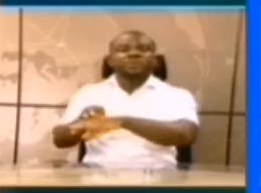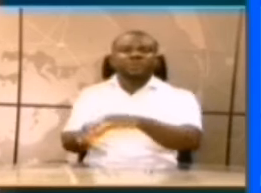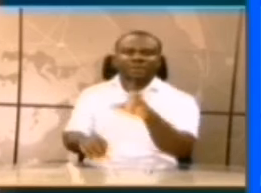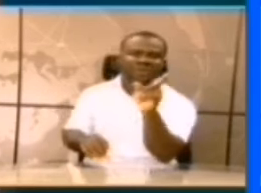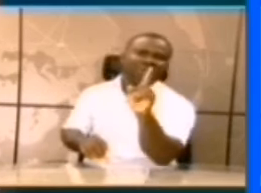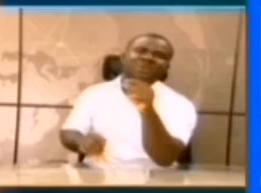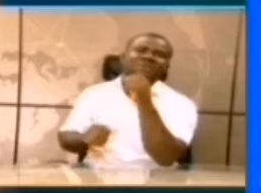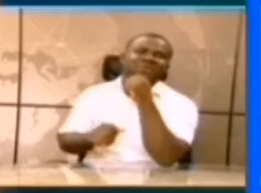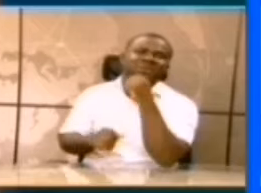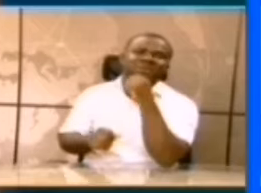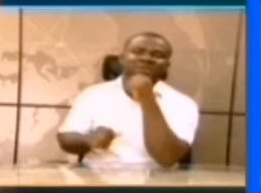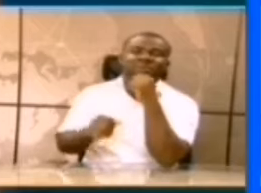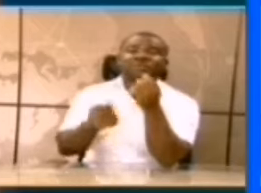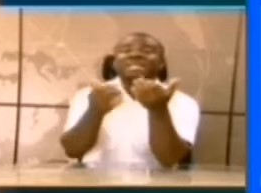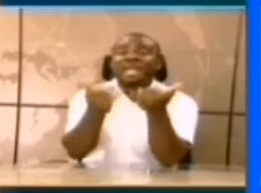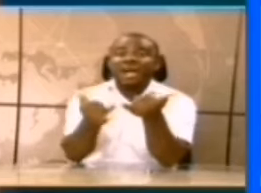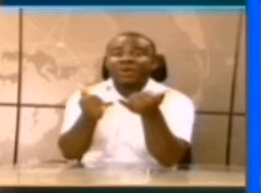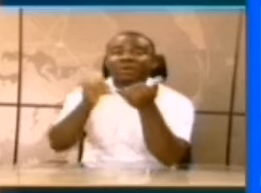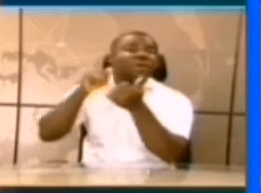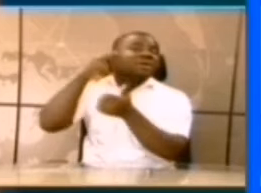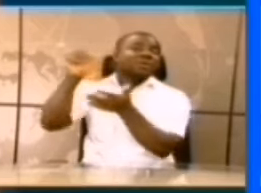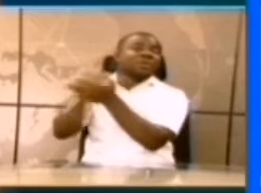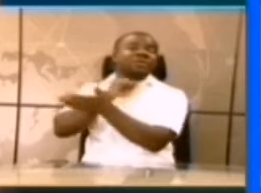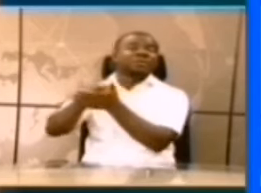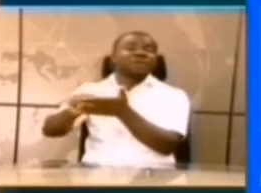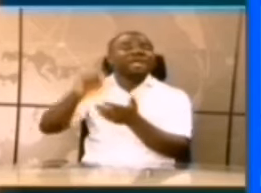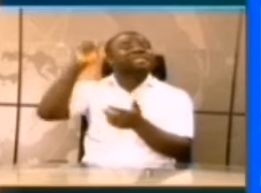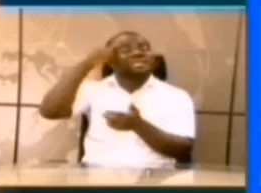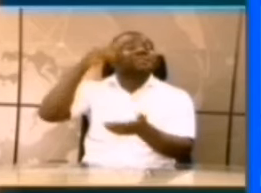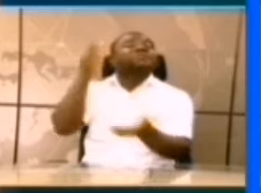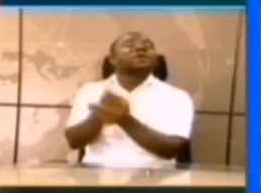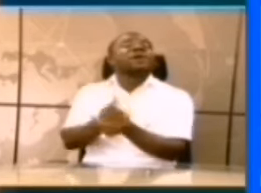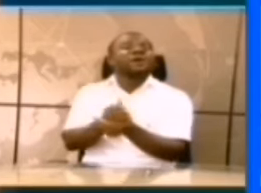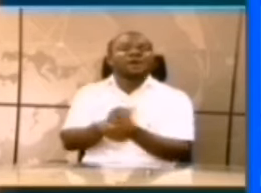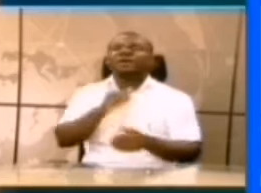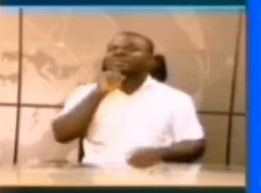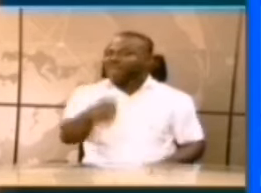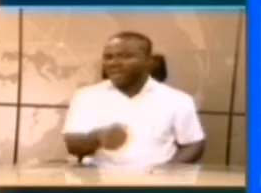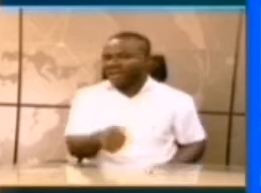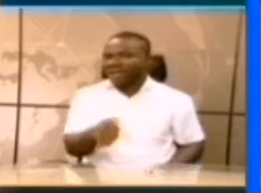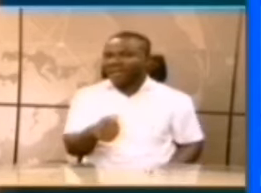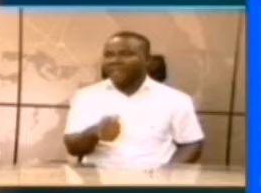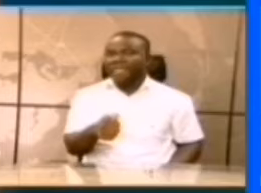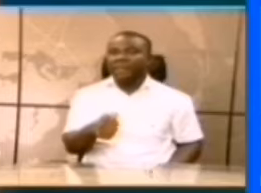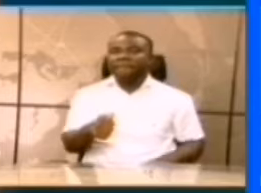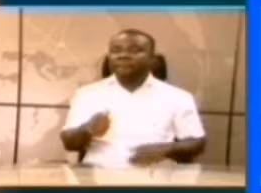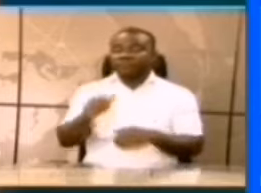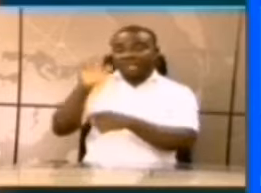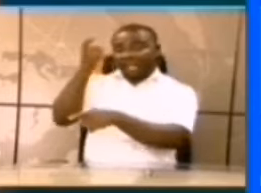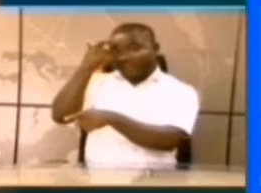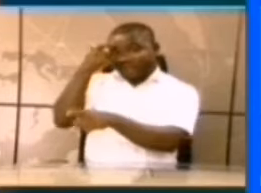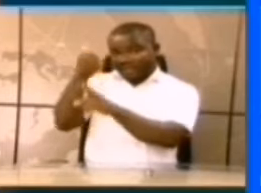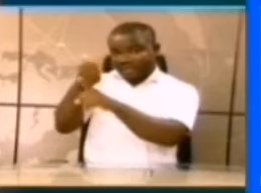kwa se Ghana foro ni ye jai galap se na semka ye nyai ka won a person won jai ka na abai we ya shada